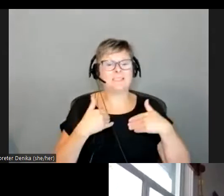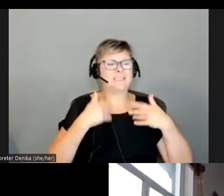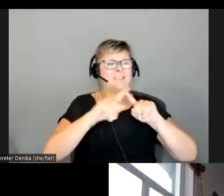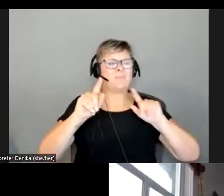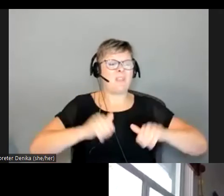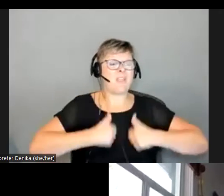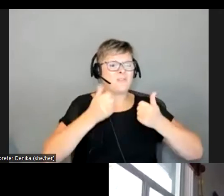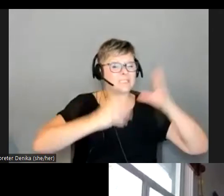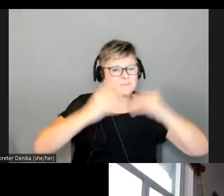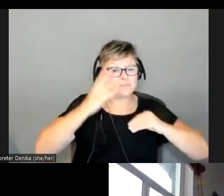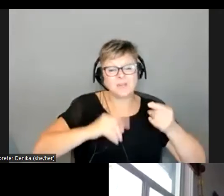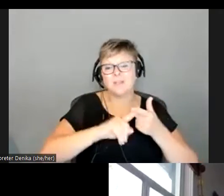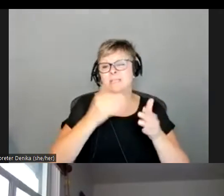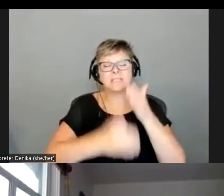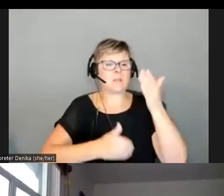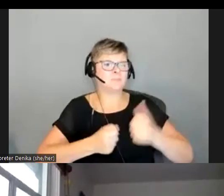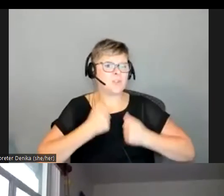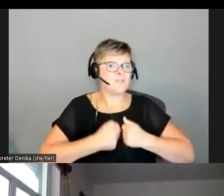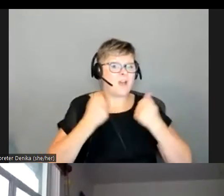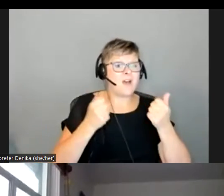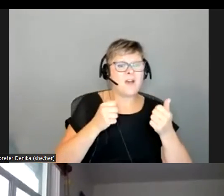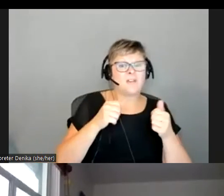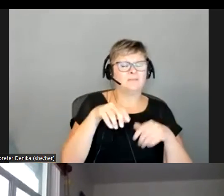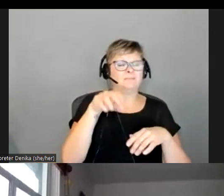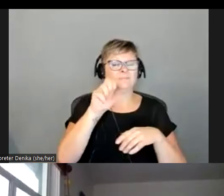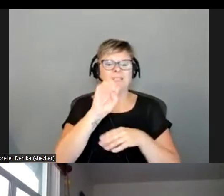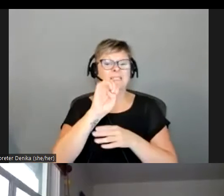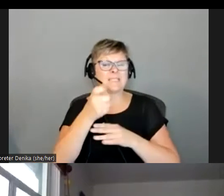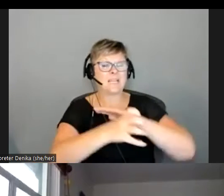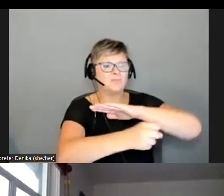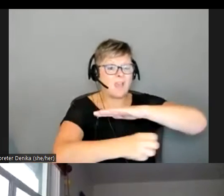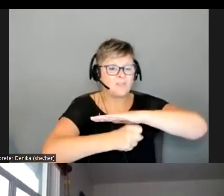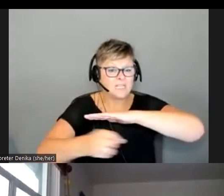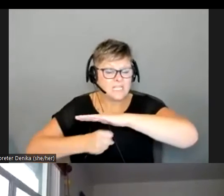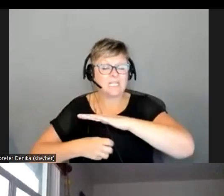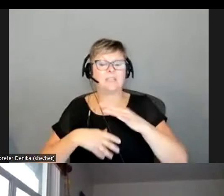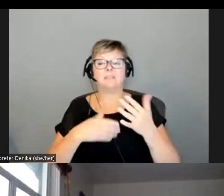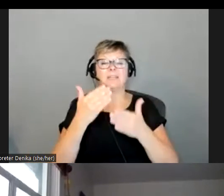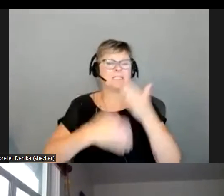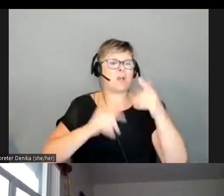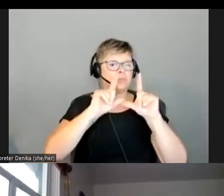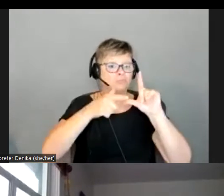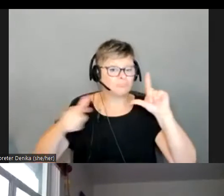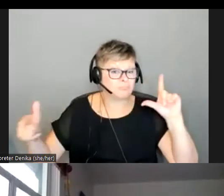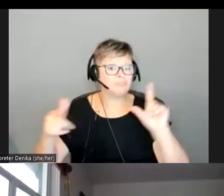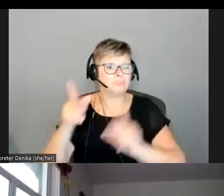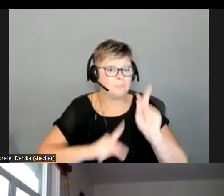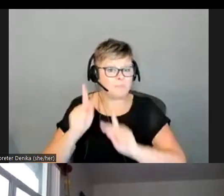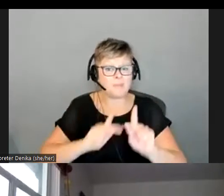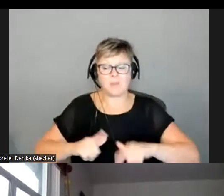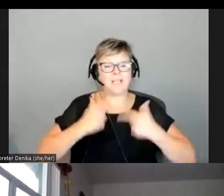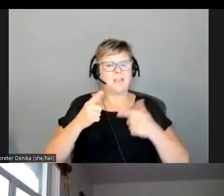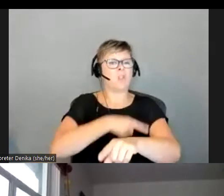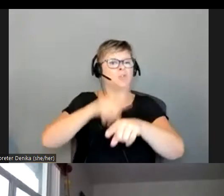them are survivors of violence and sex trafficking. Some of them are 2S LGBTQ plus folks who live in long-term